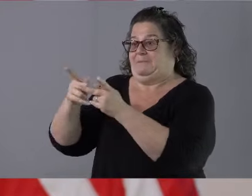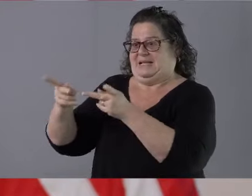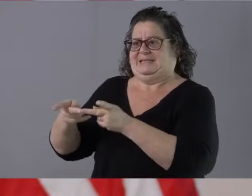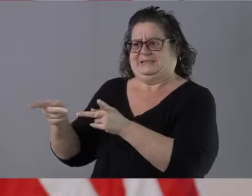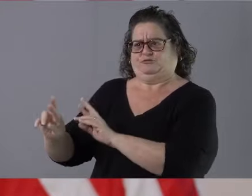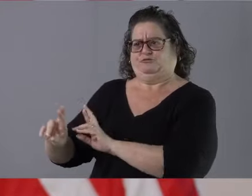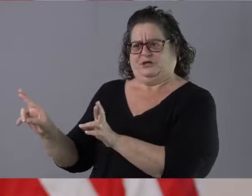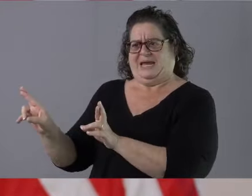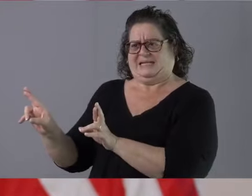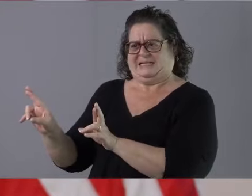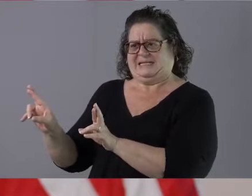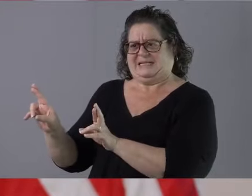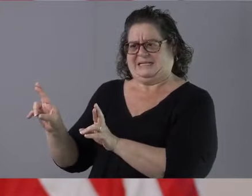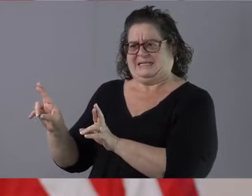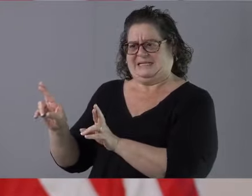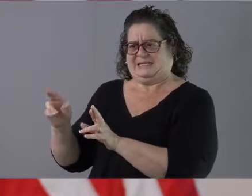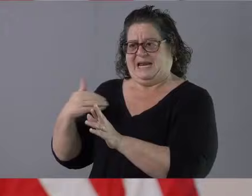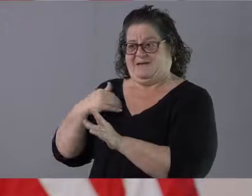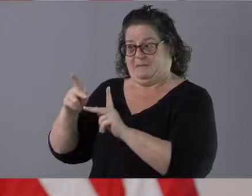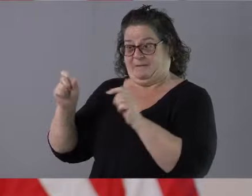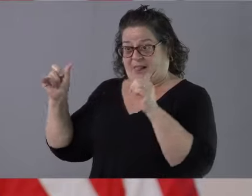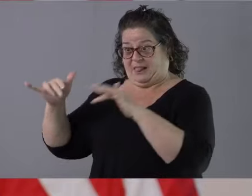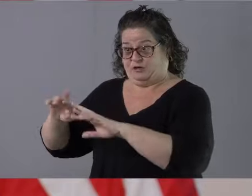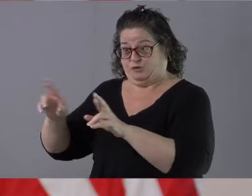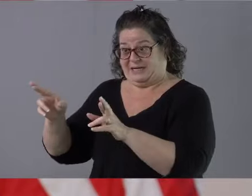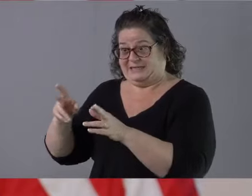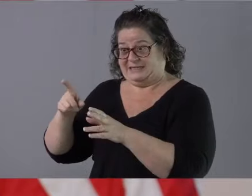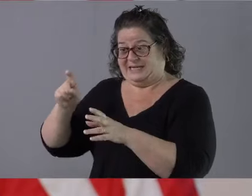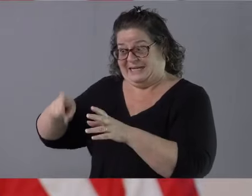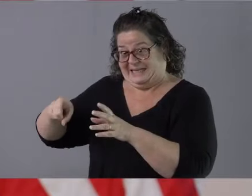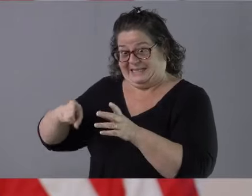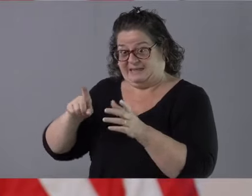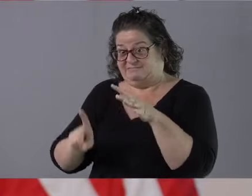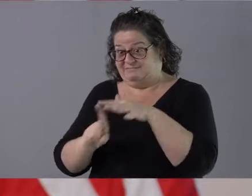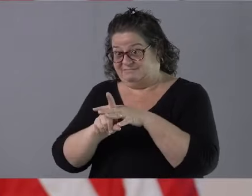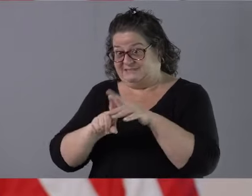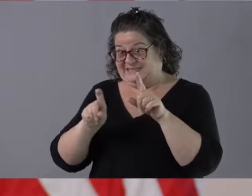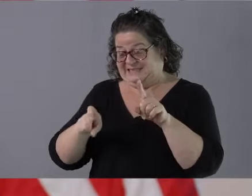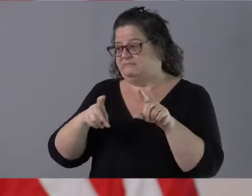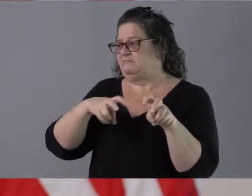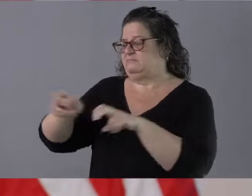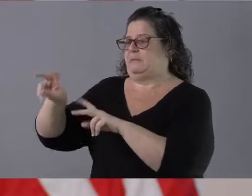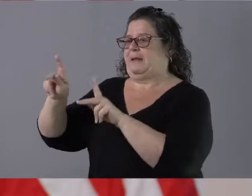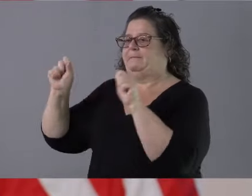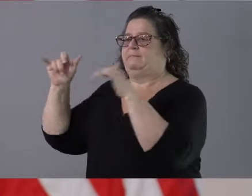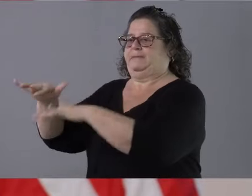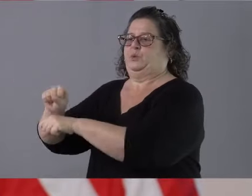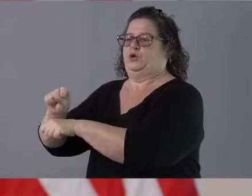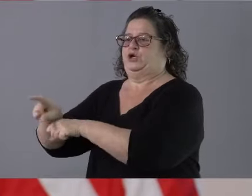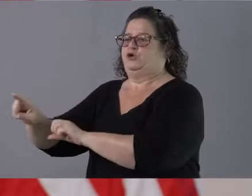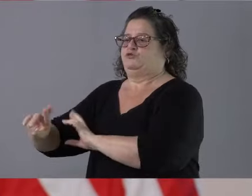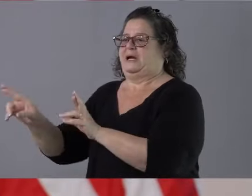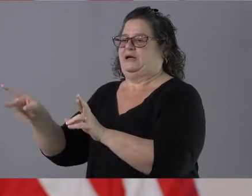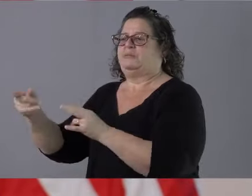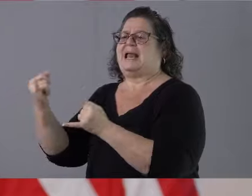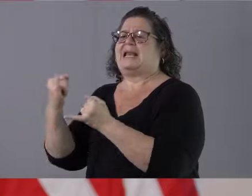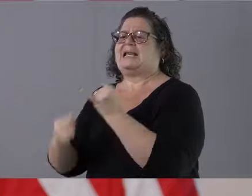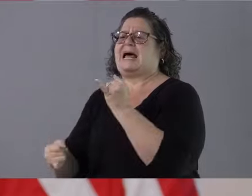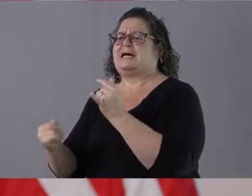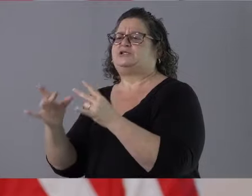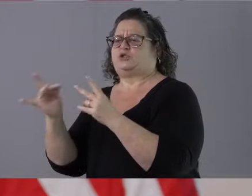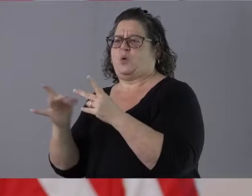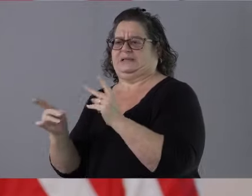run St. Luke's. That is, we've always had that as kind of a last resort option. It is ready to go. What we would like to see